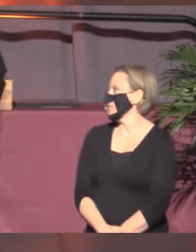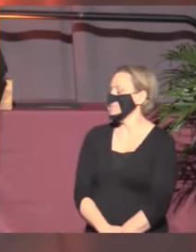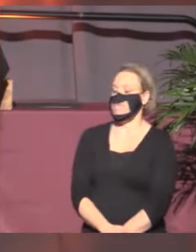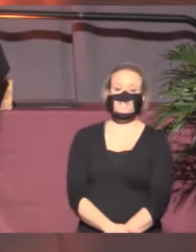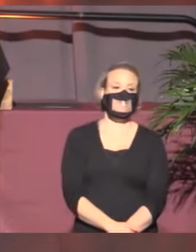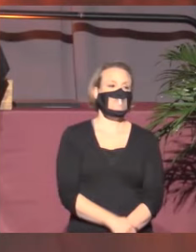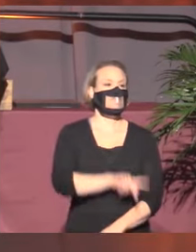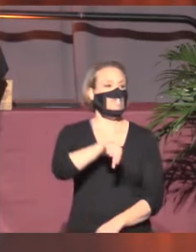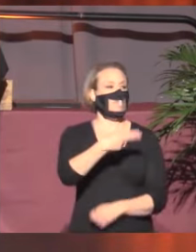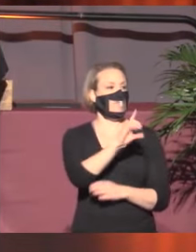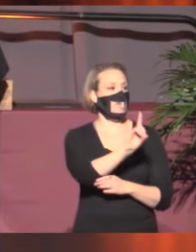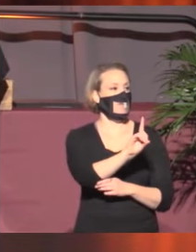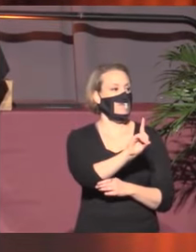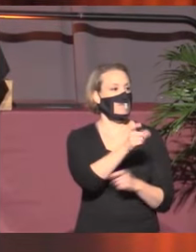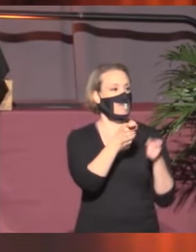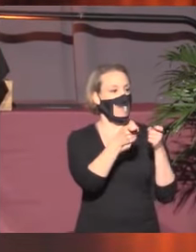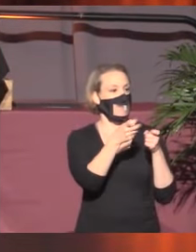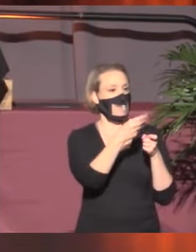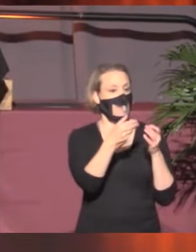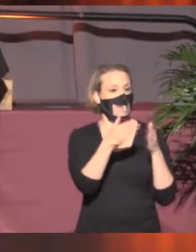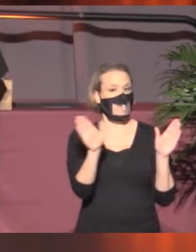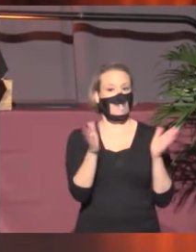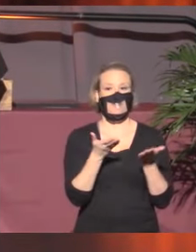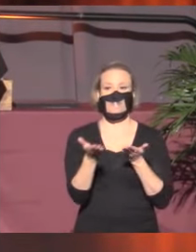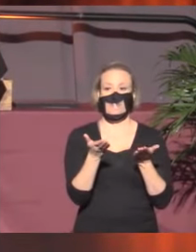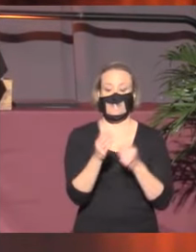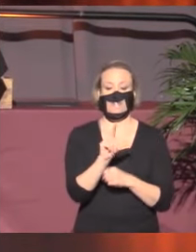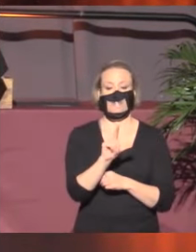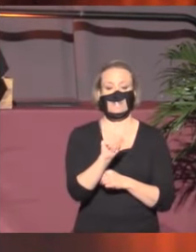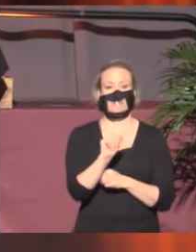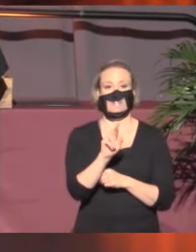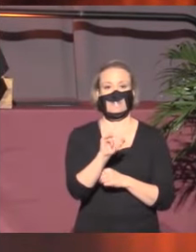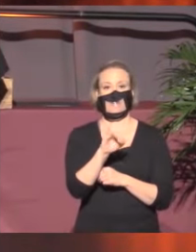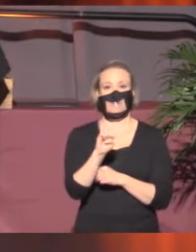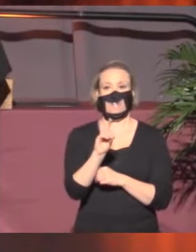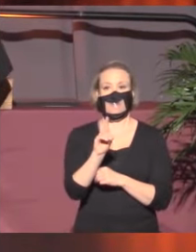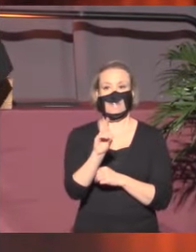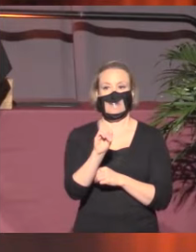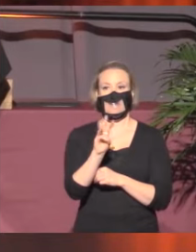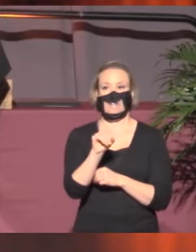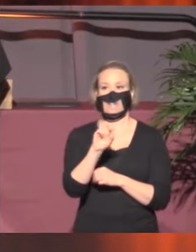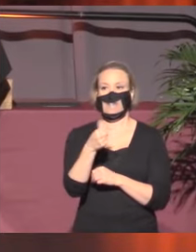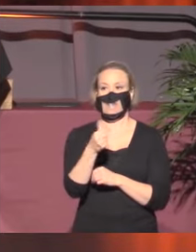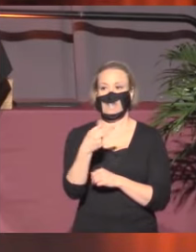With a PhD in Management and Public Service, Lori Dowling Hansen.